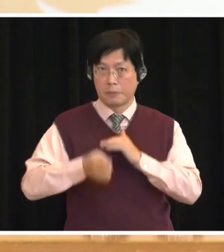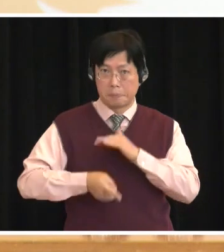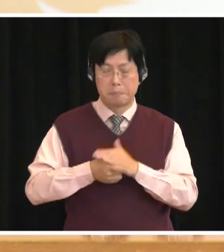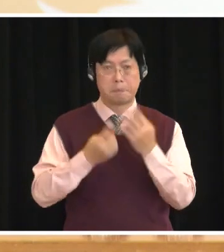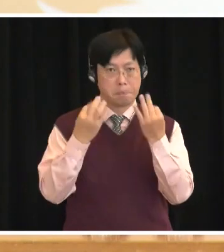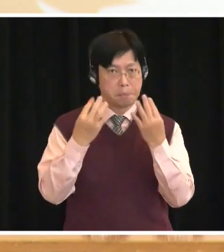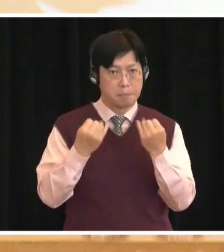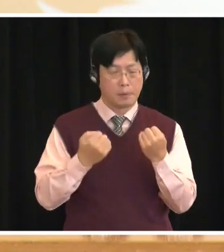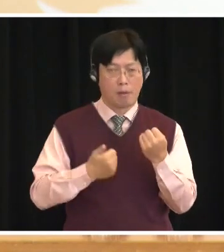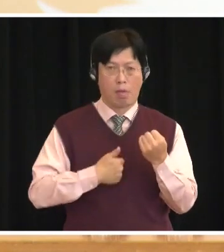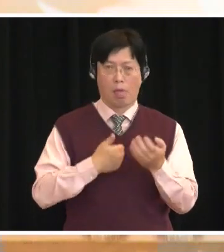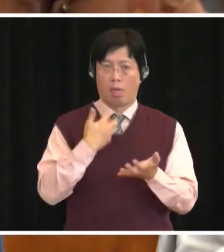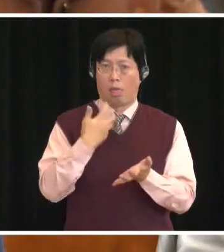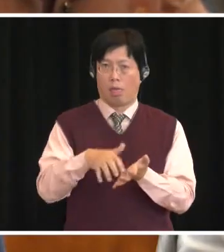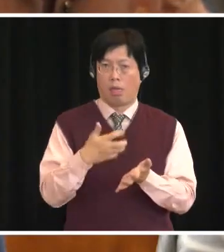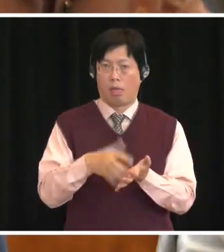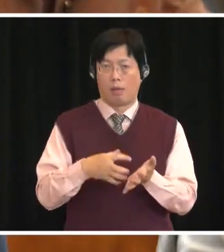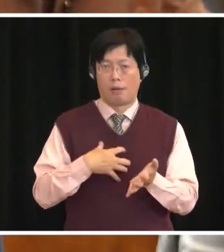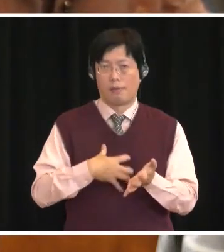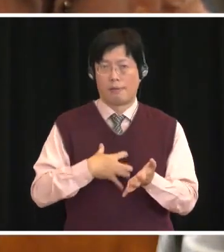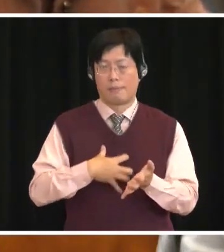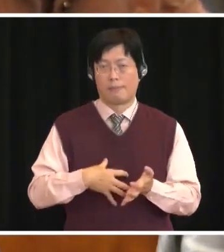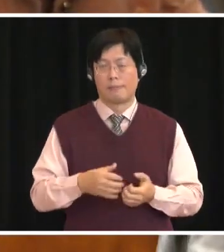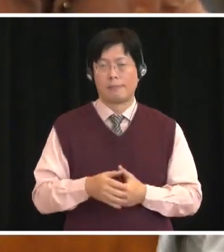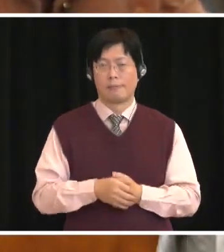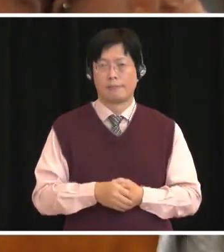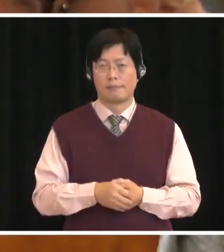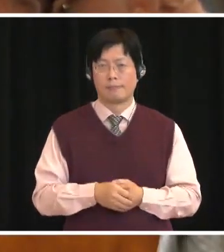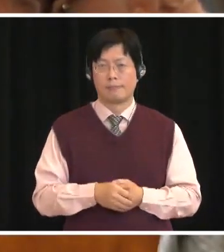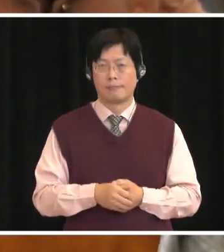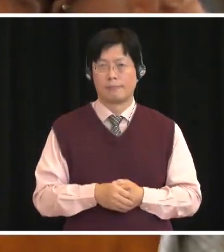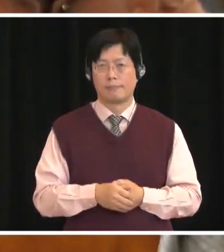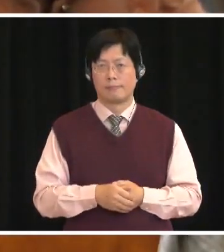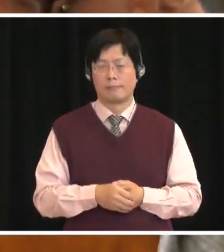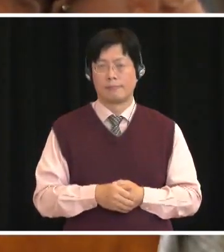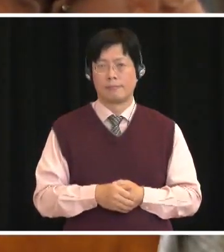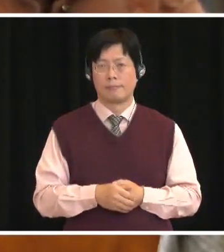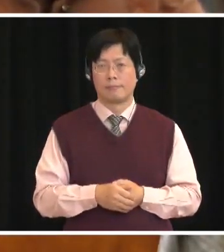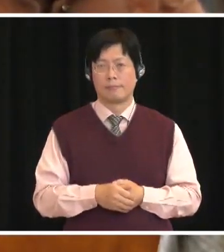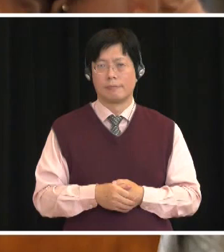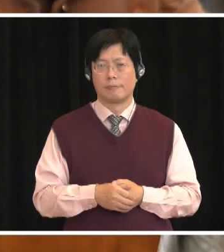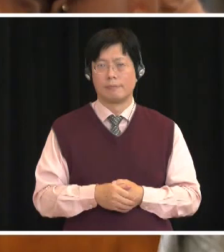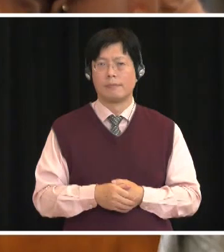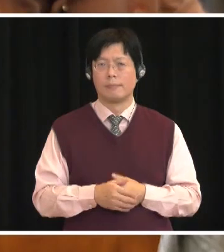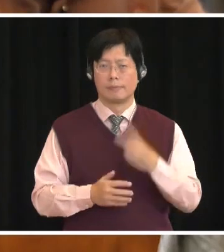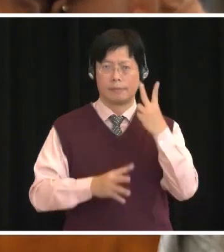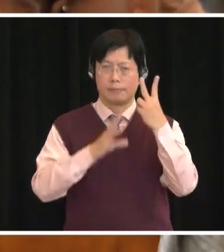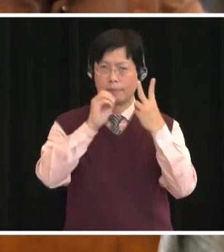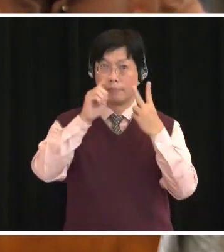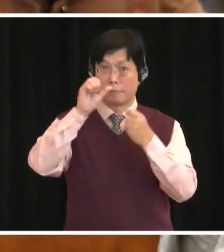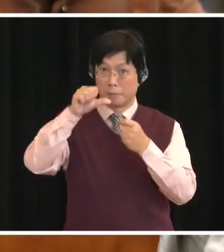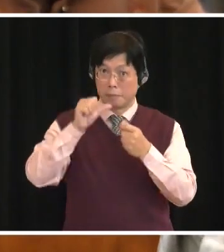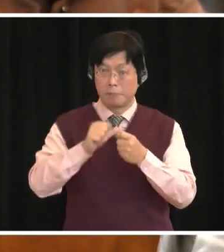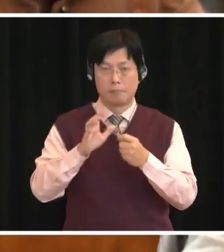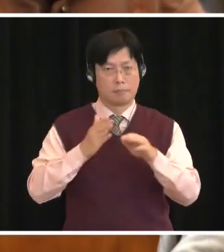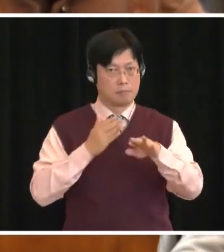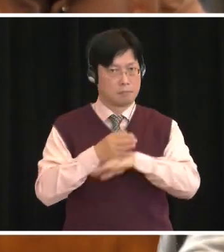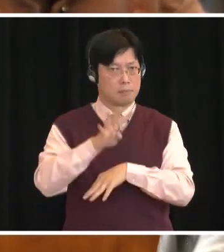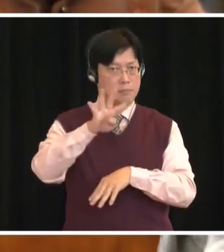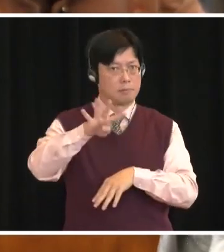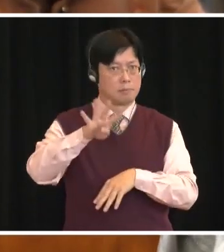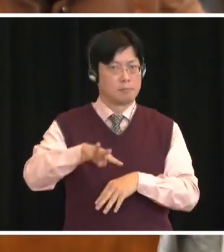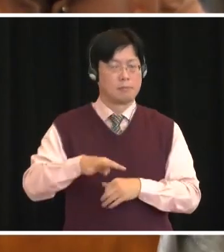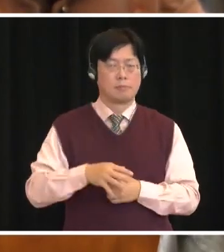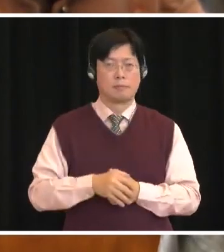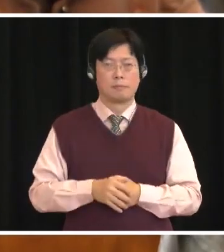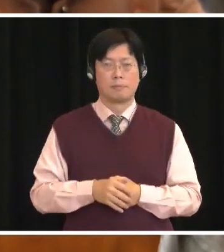3,800 in 2014 and over 4,000 in 2015. Status offenses